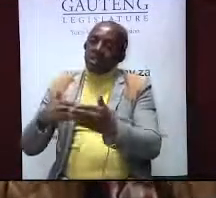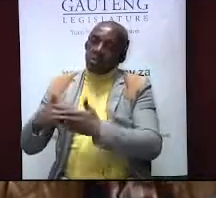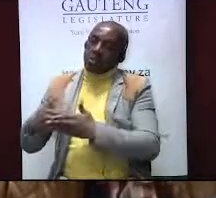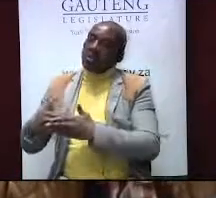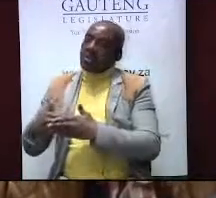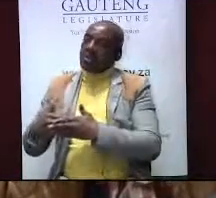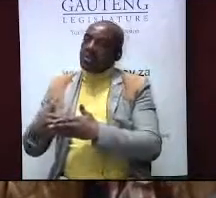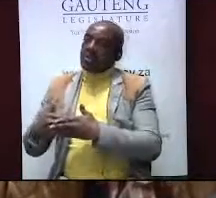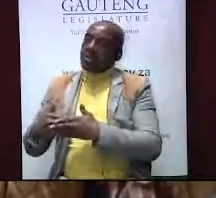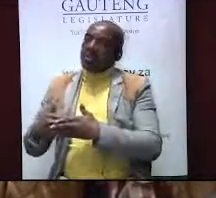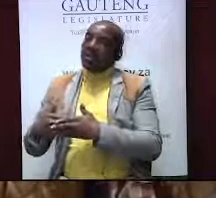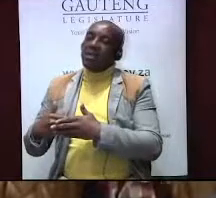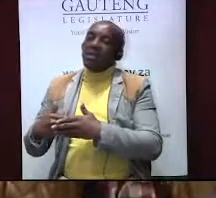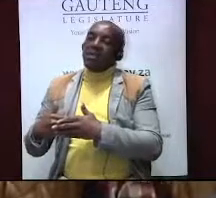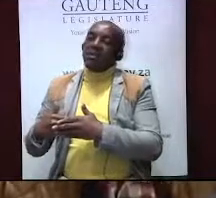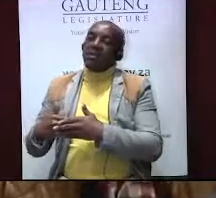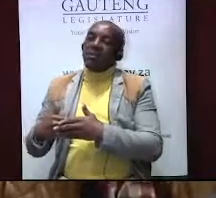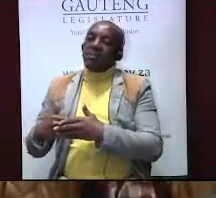ya go bereka mare